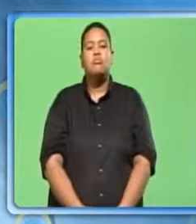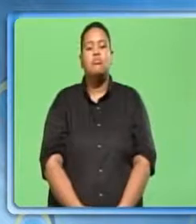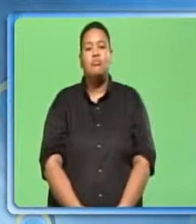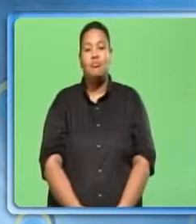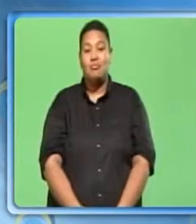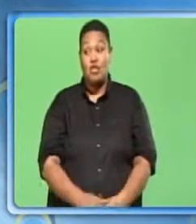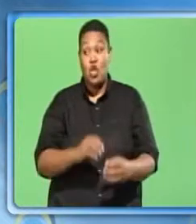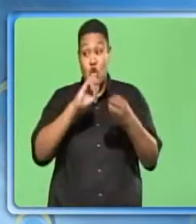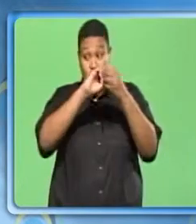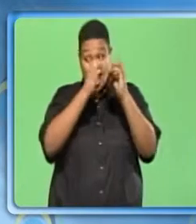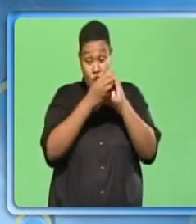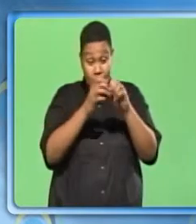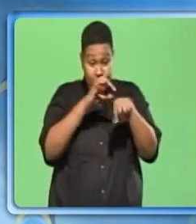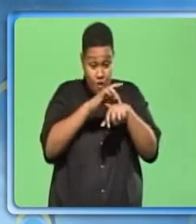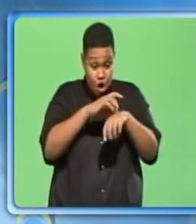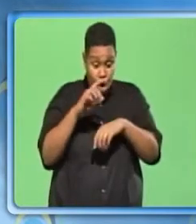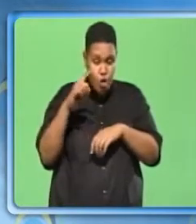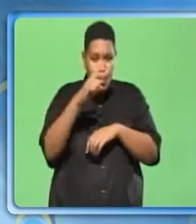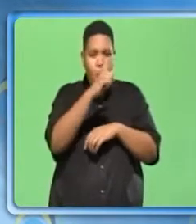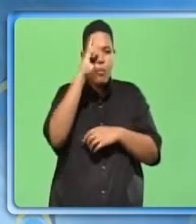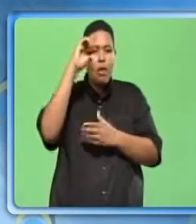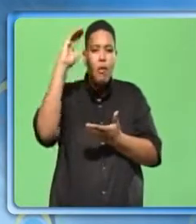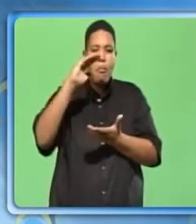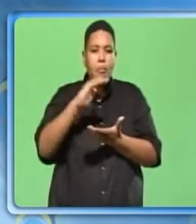The number of earthworms will decrease.